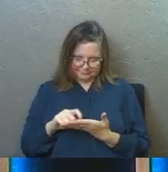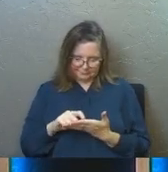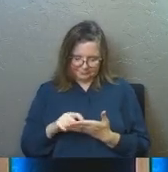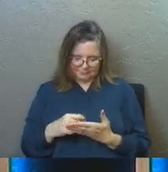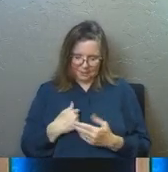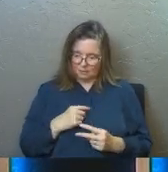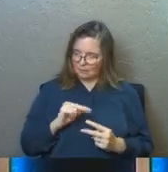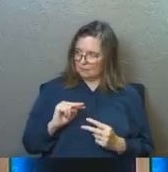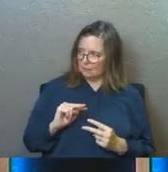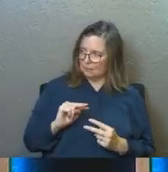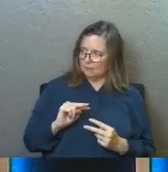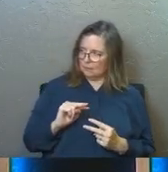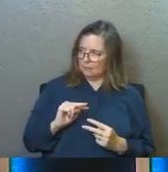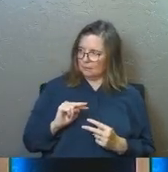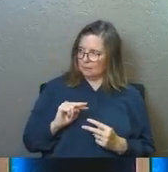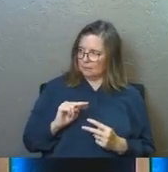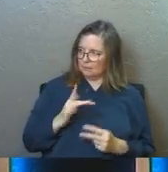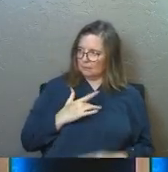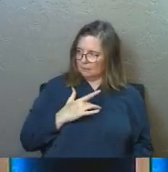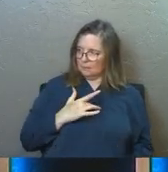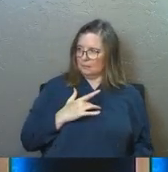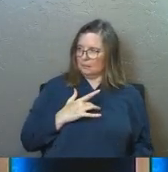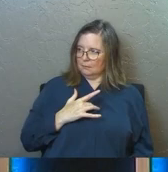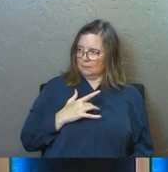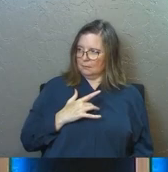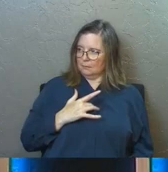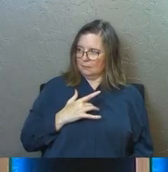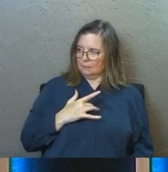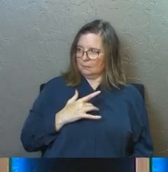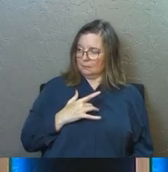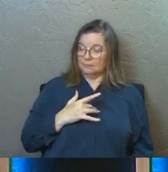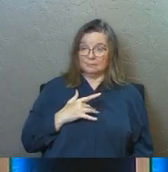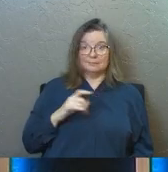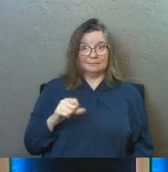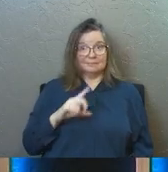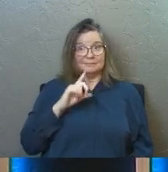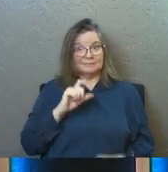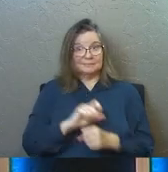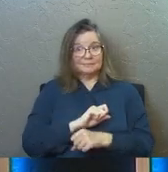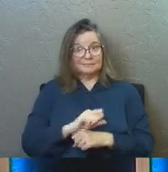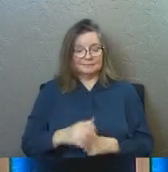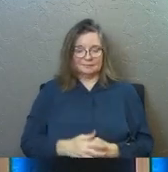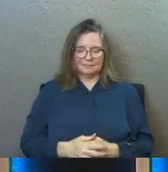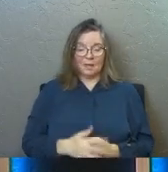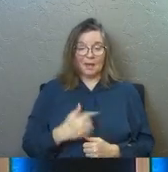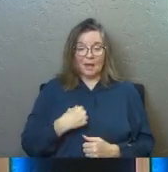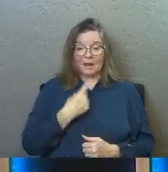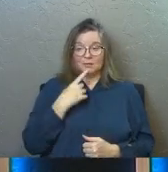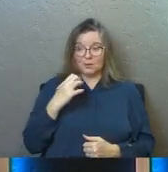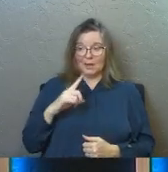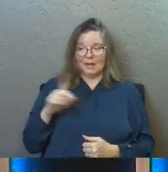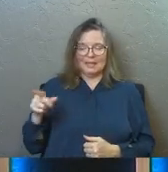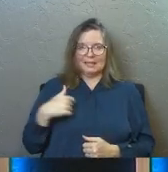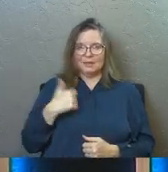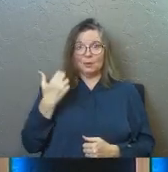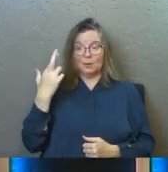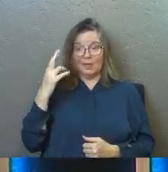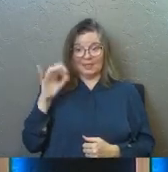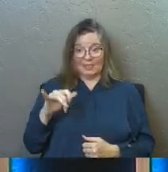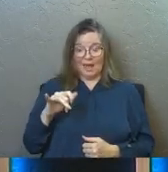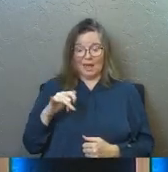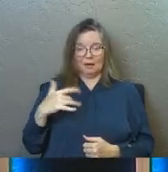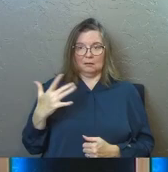starts writing, and I was like, he sure did. And I told Ed about this. He didn't know this, but